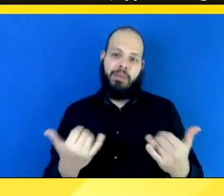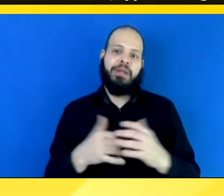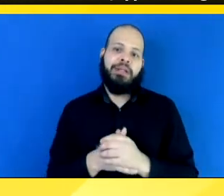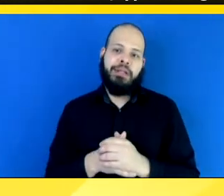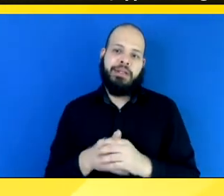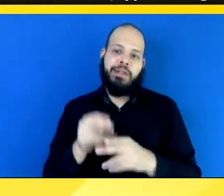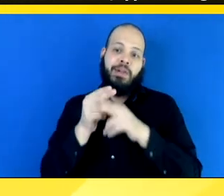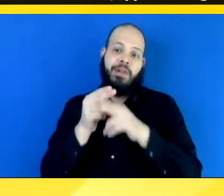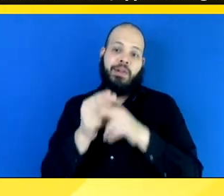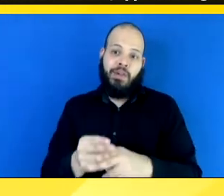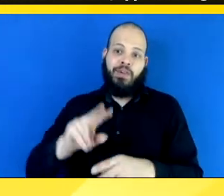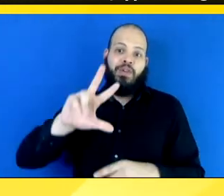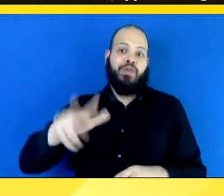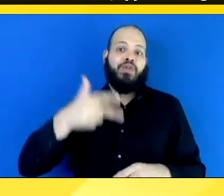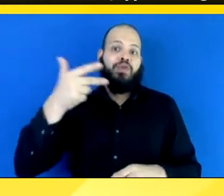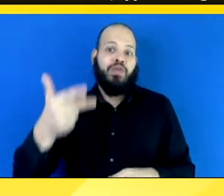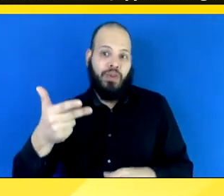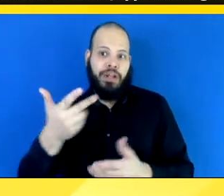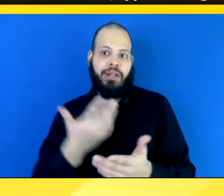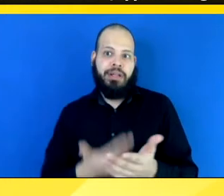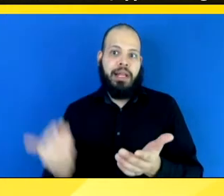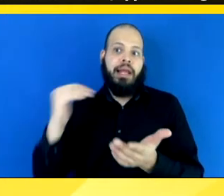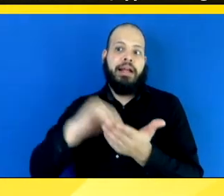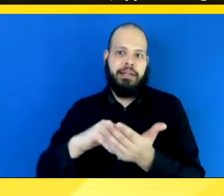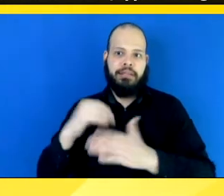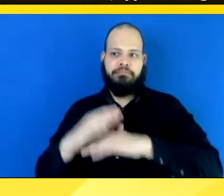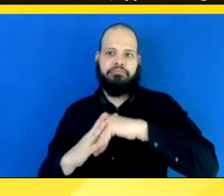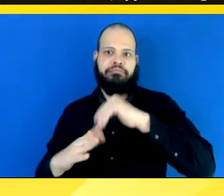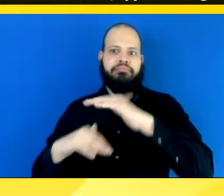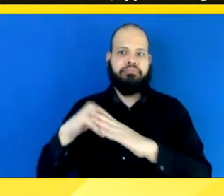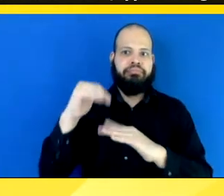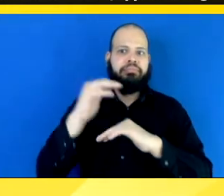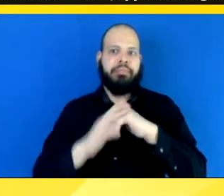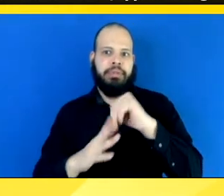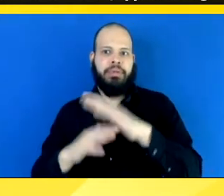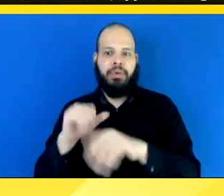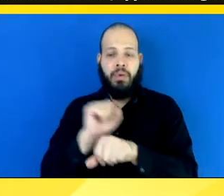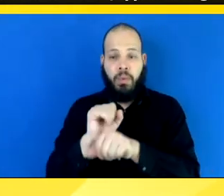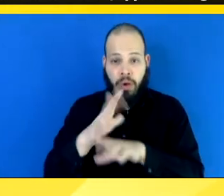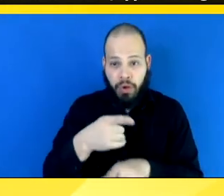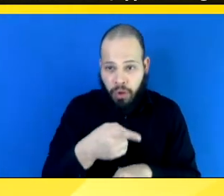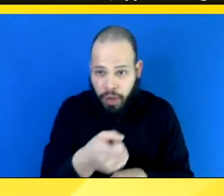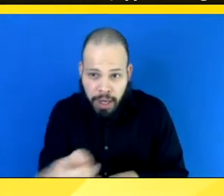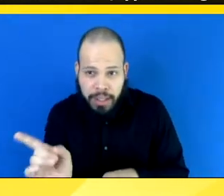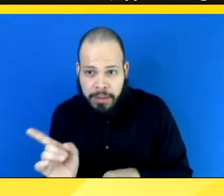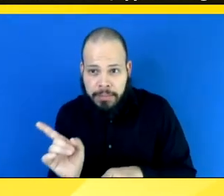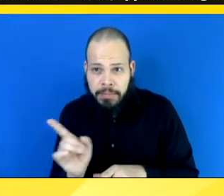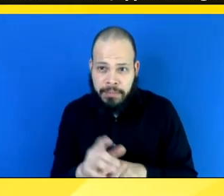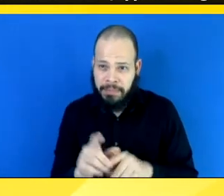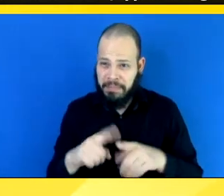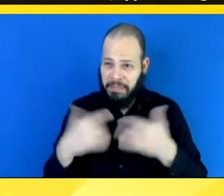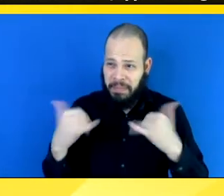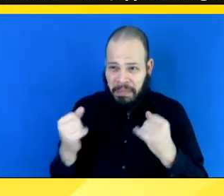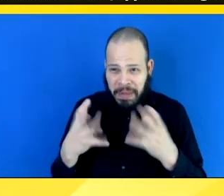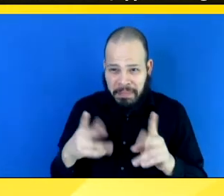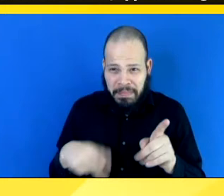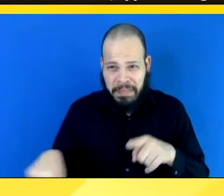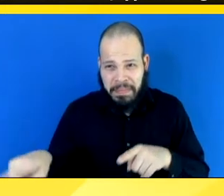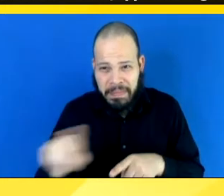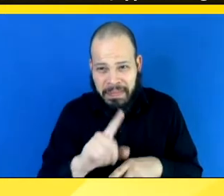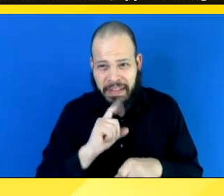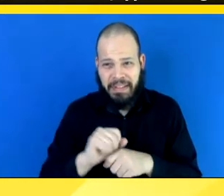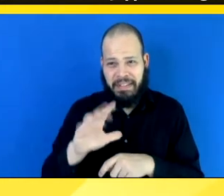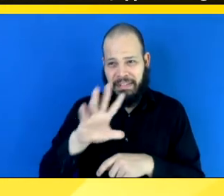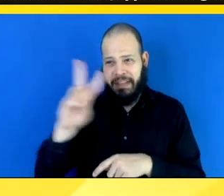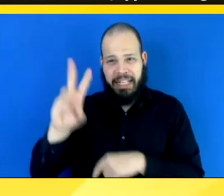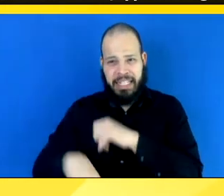a small plant in Bessemer. Nobody really knew the name of Selma 56 years ago. That's right. Nobody didn't really